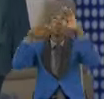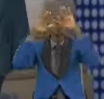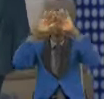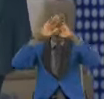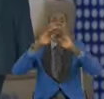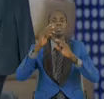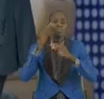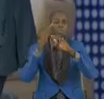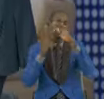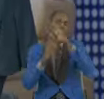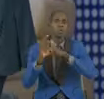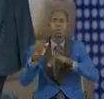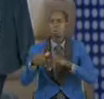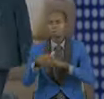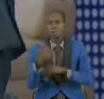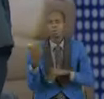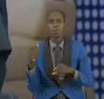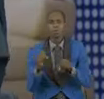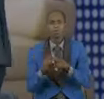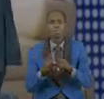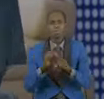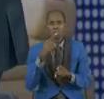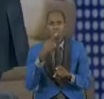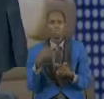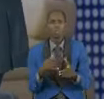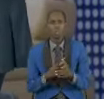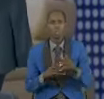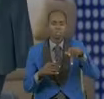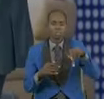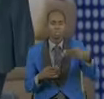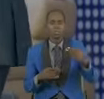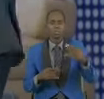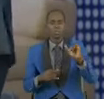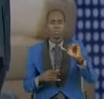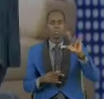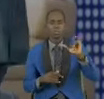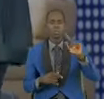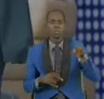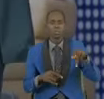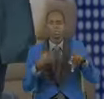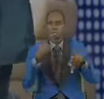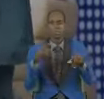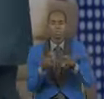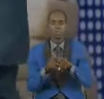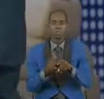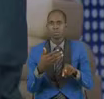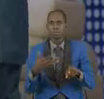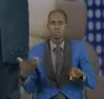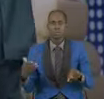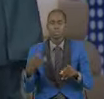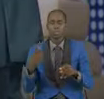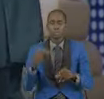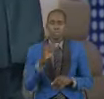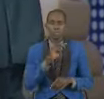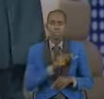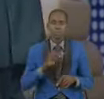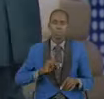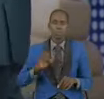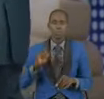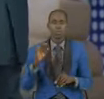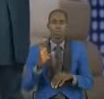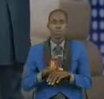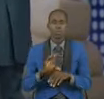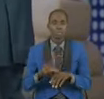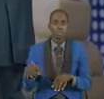say that. Philip could say that. The members of the church, they that were scattered abroad,